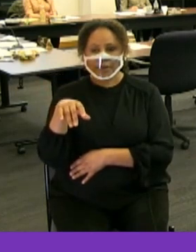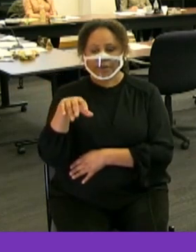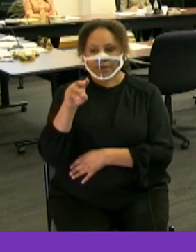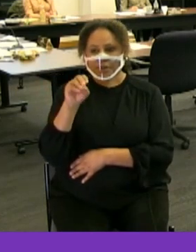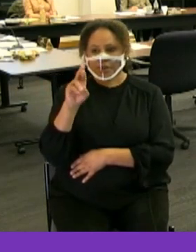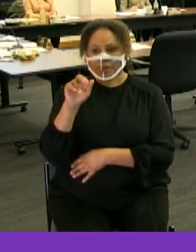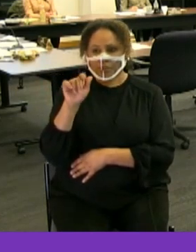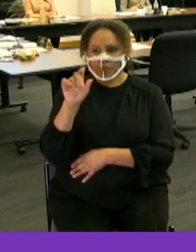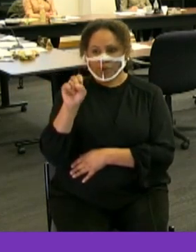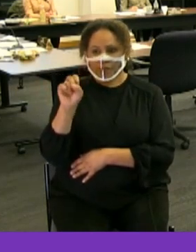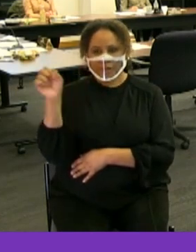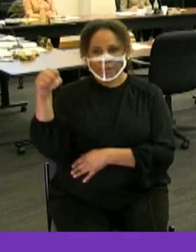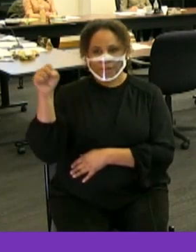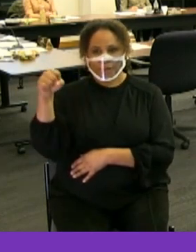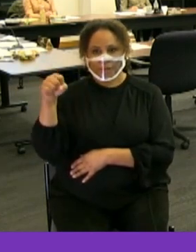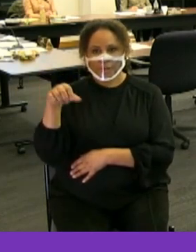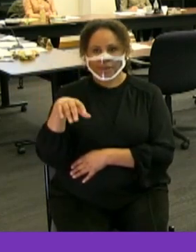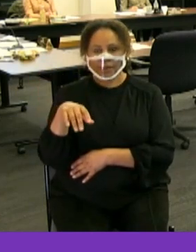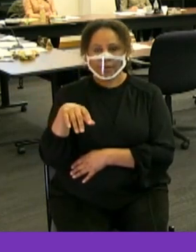Morales? Yes.